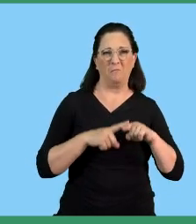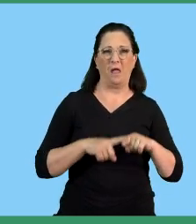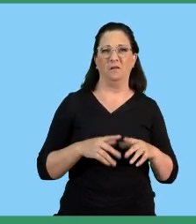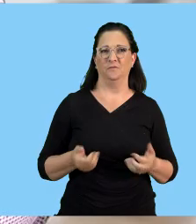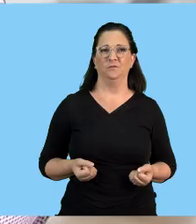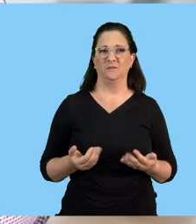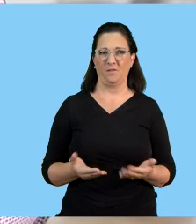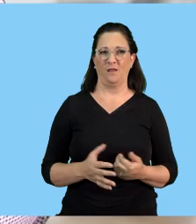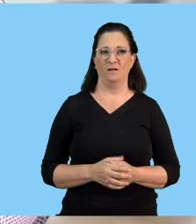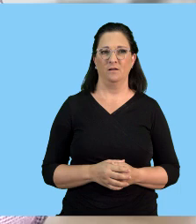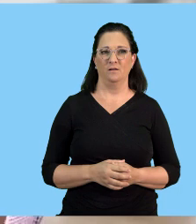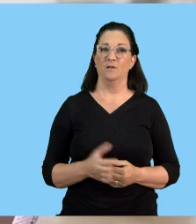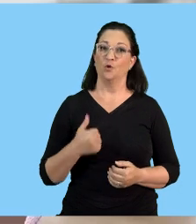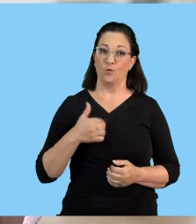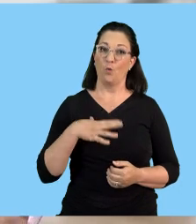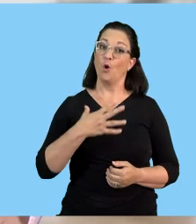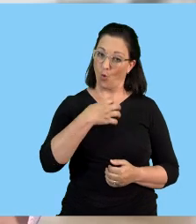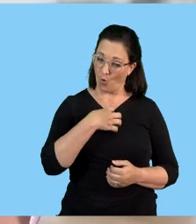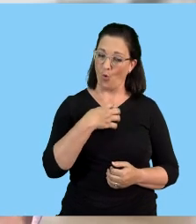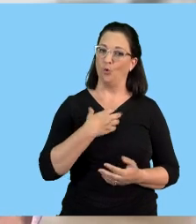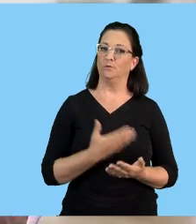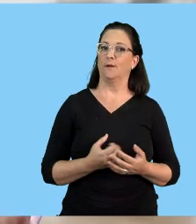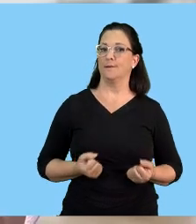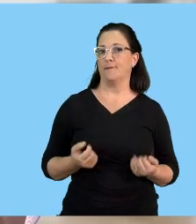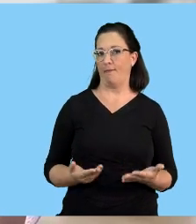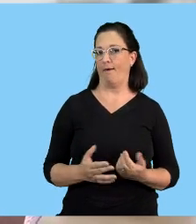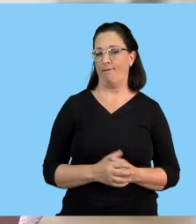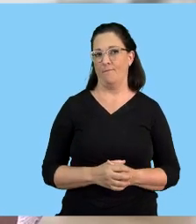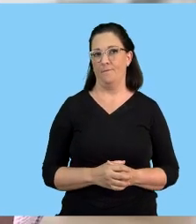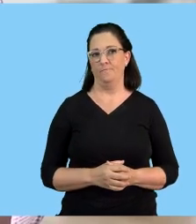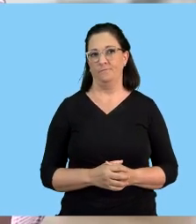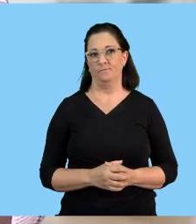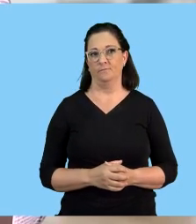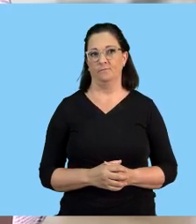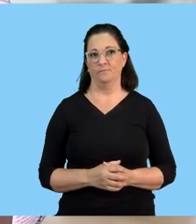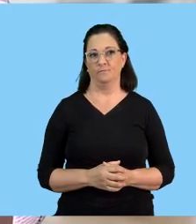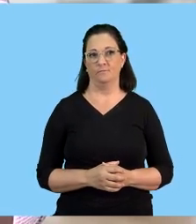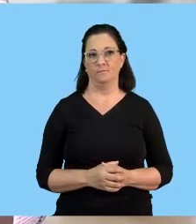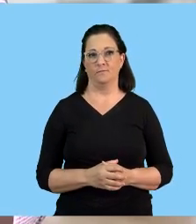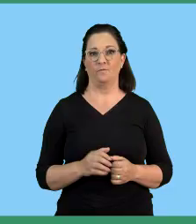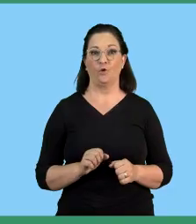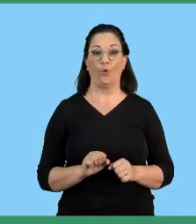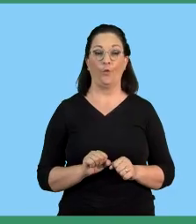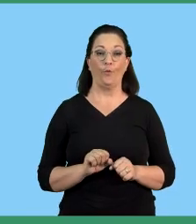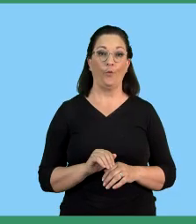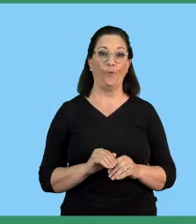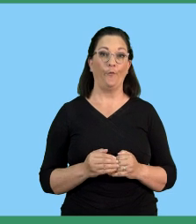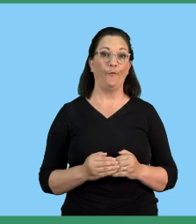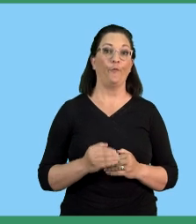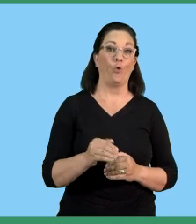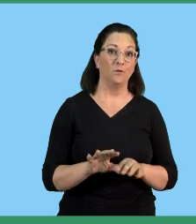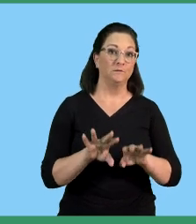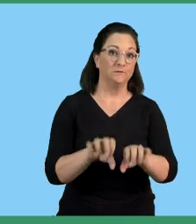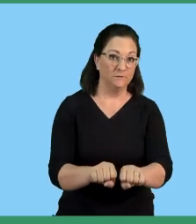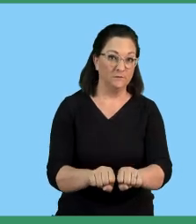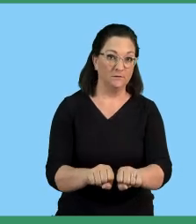the supplier, but what do we want to do? We want to be our own suppliers, basically. So as mentioned, forward vertical, we are